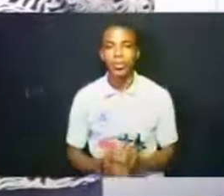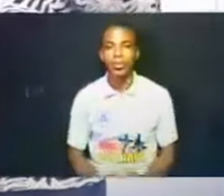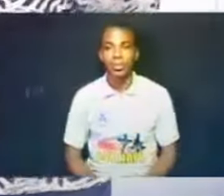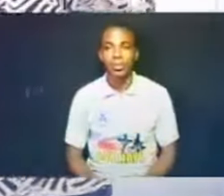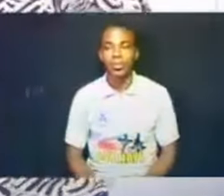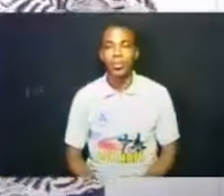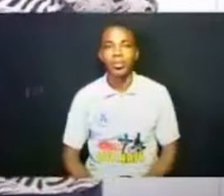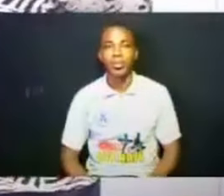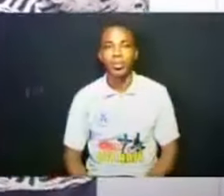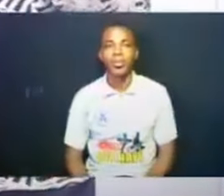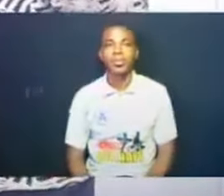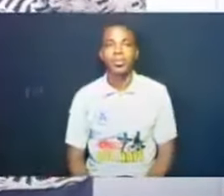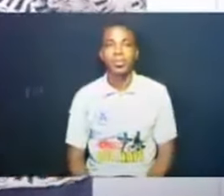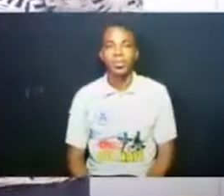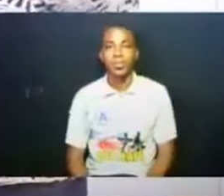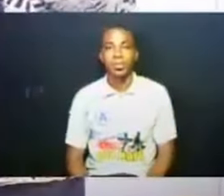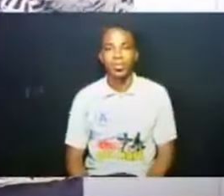Matthew